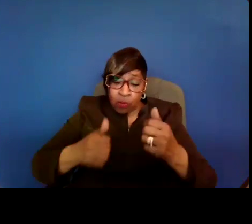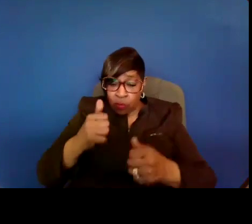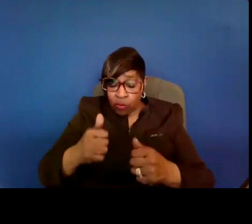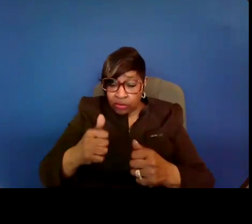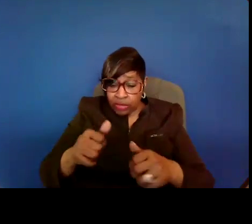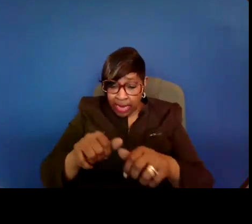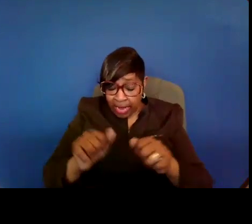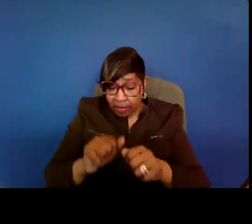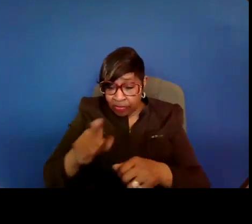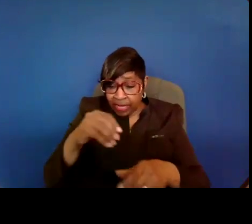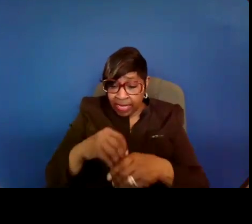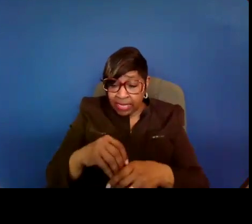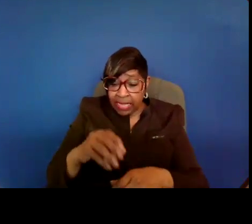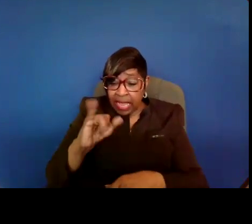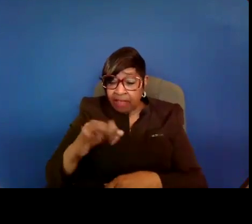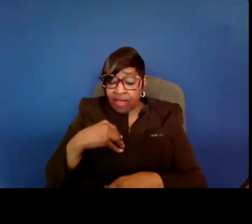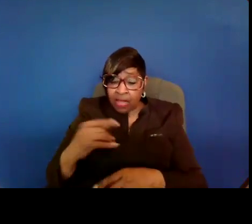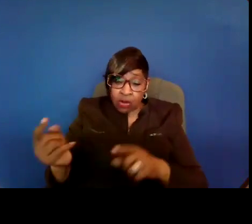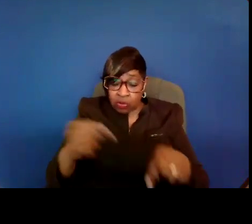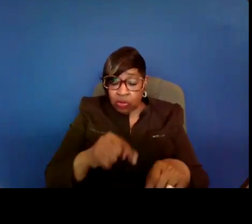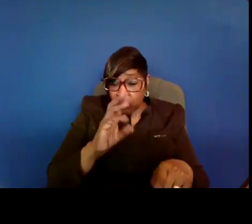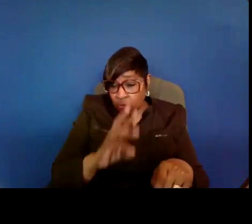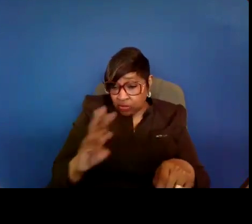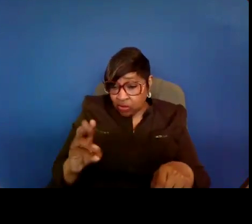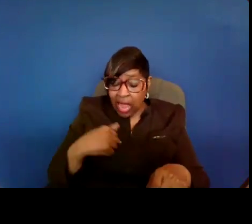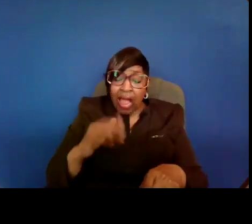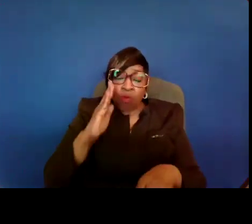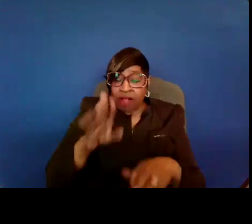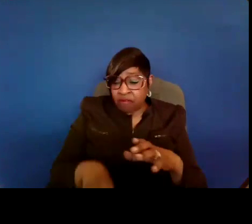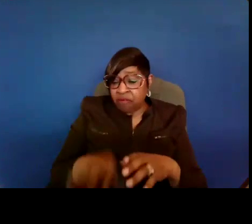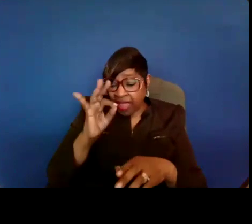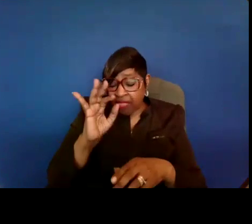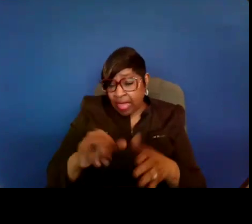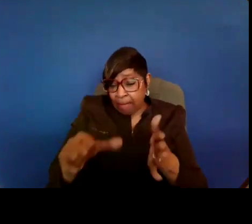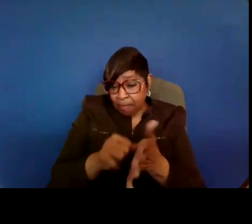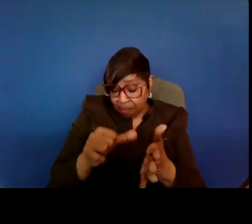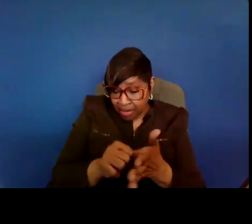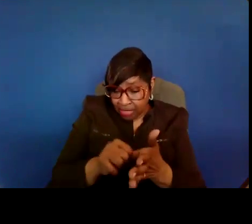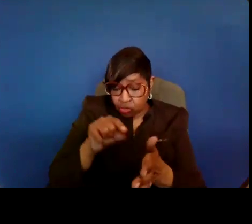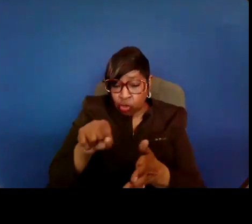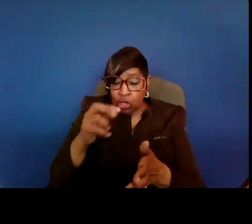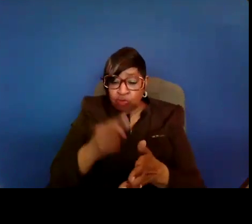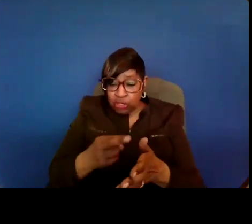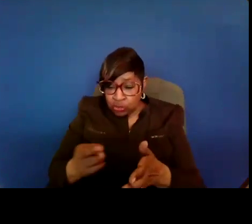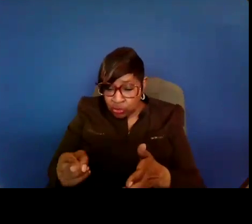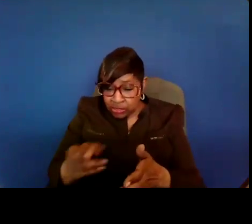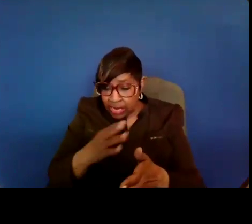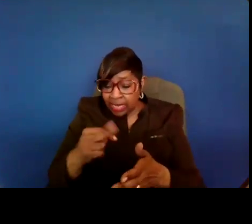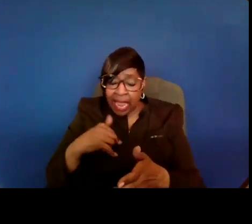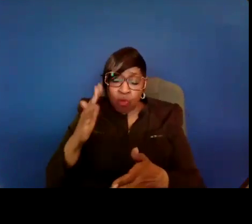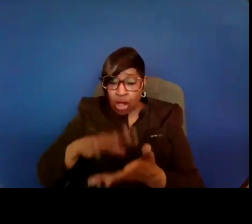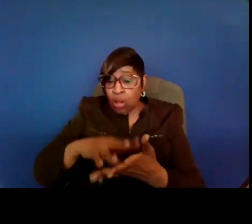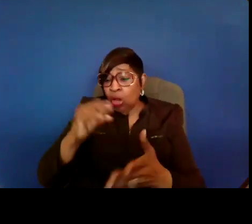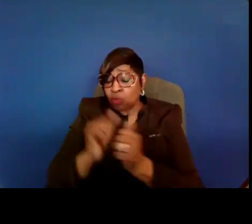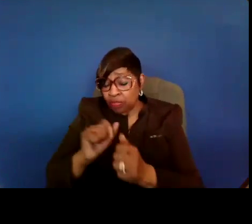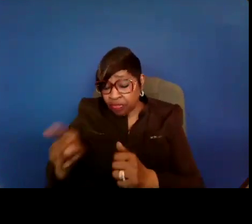with, usually if I just go on to that website, I'll find that page, those resources, and then I'll learn along with them to